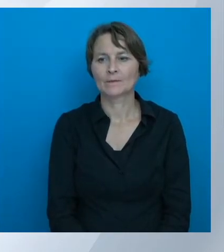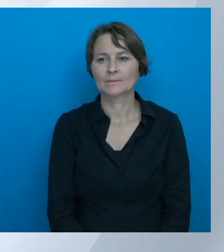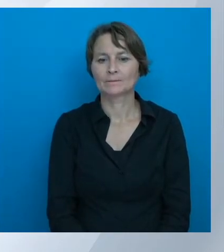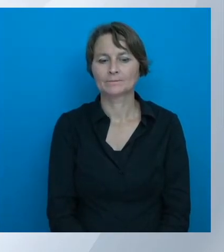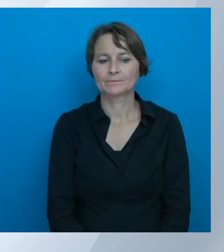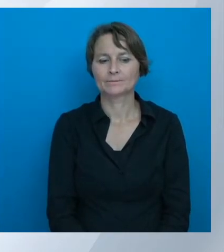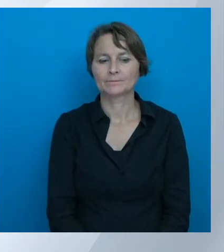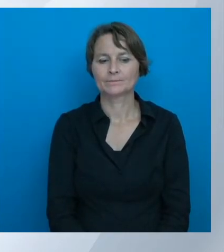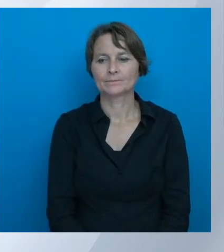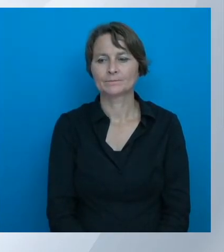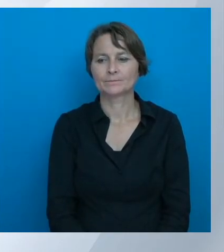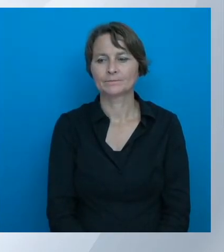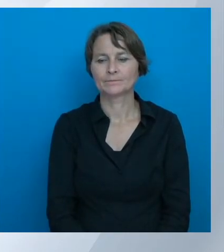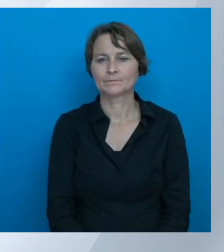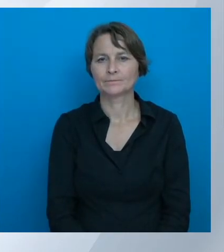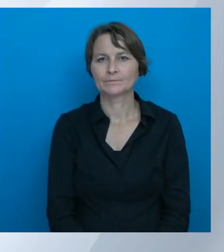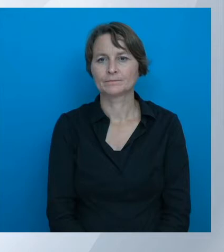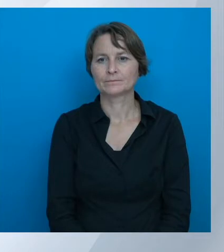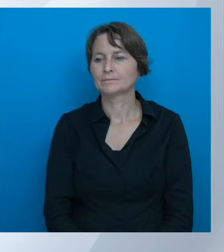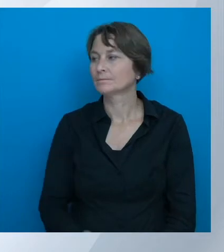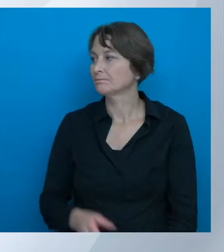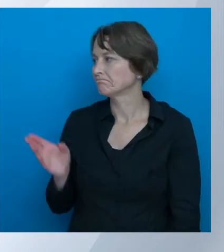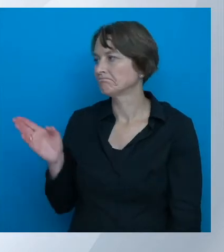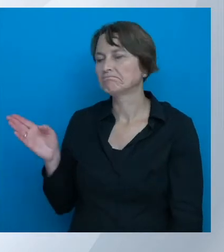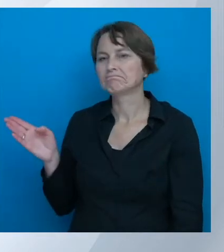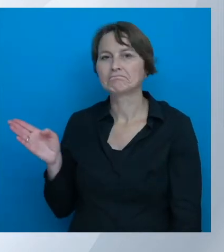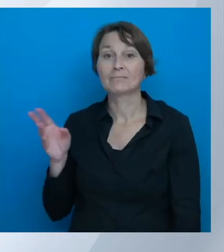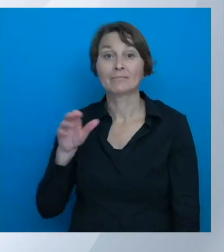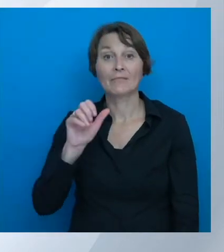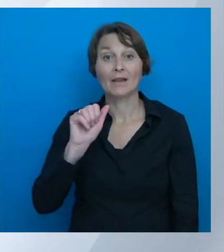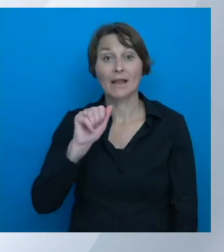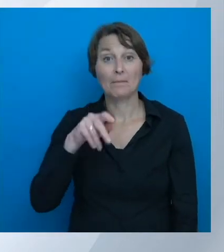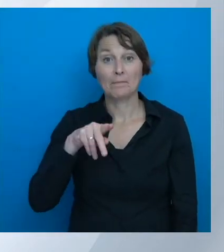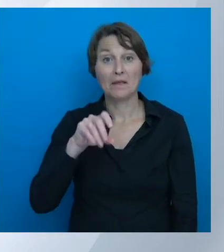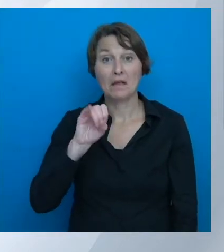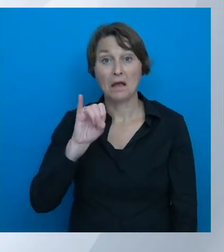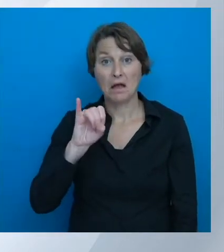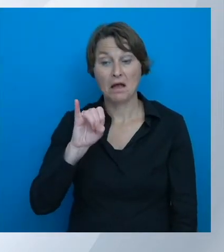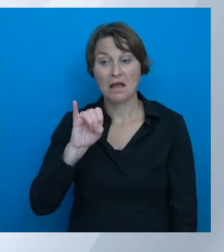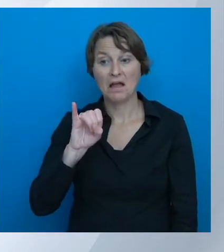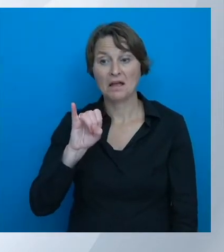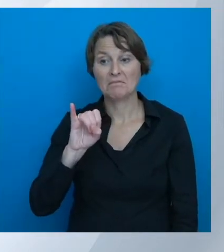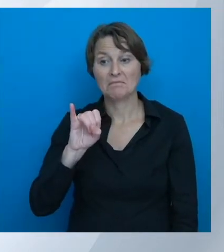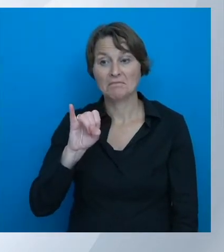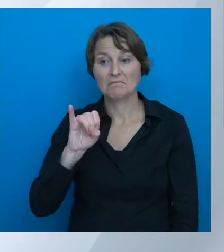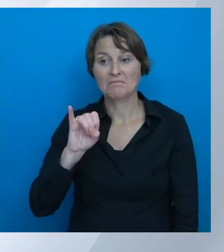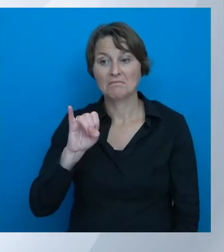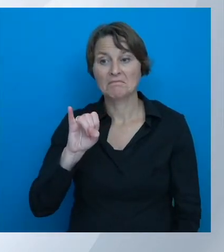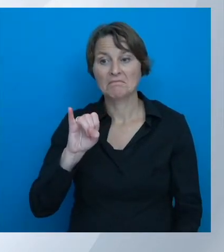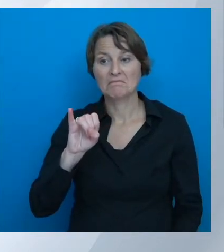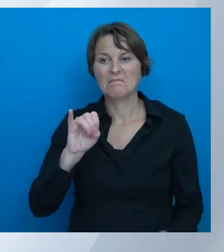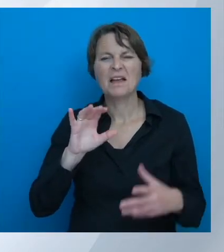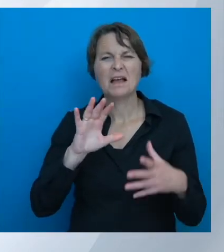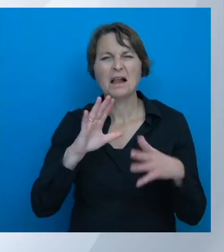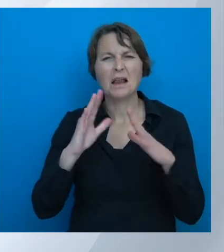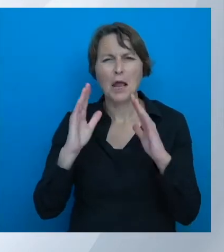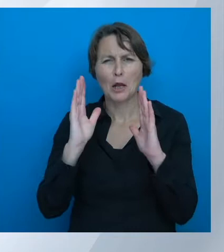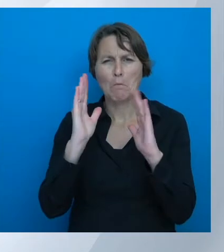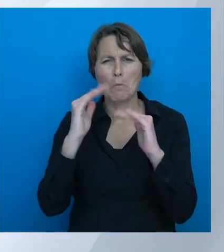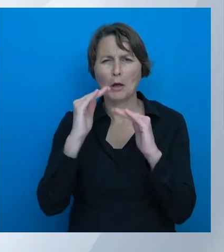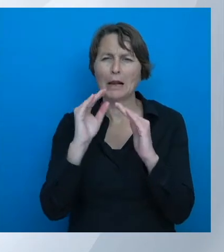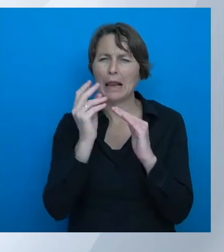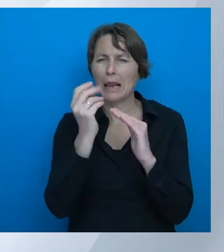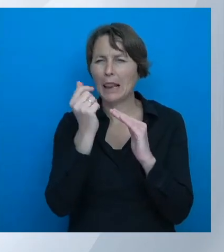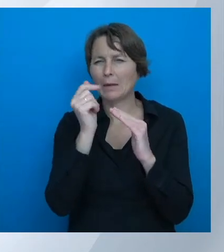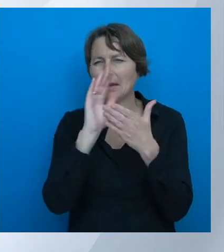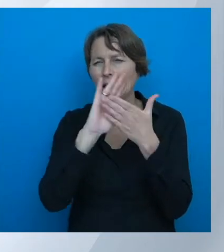API that we're going to be using. It's almost as it comes out of the box. I've just done a little bit of cleanup because I don't like having things